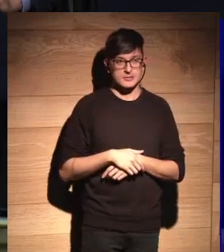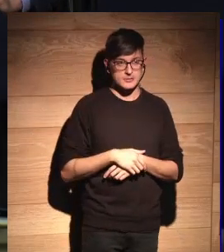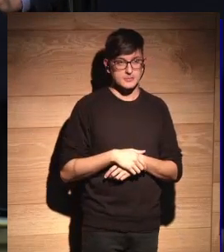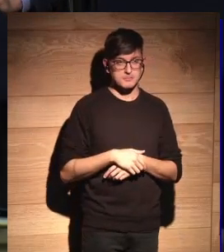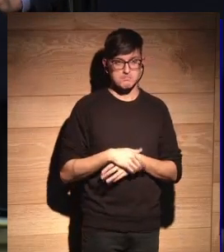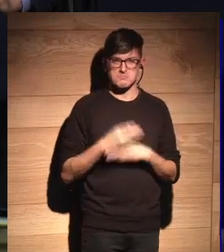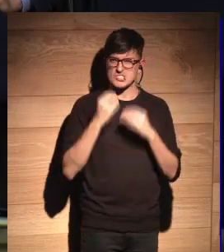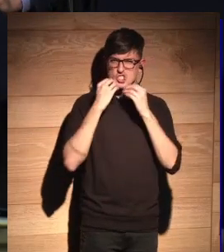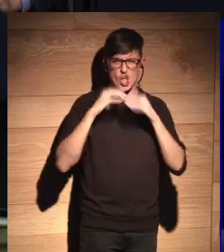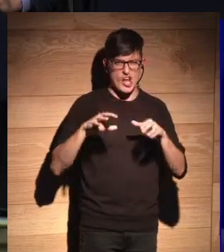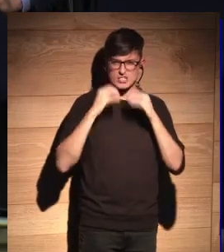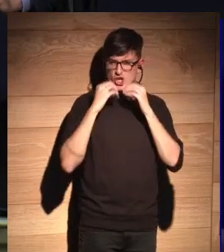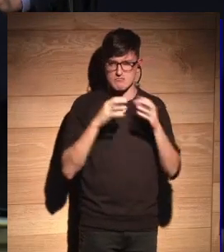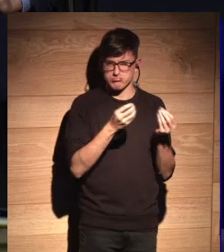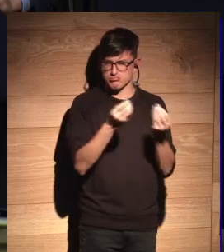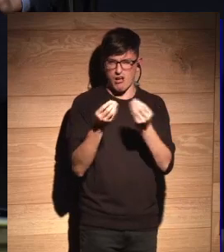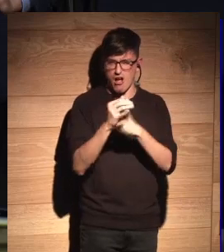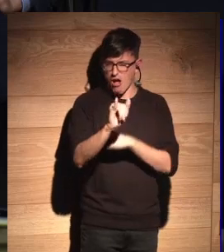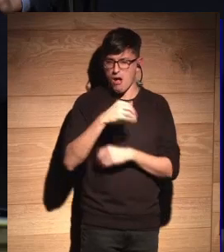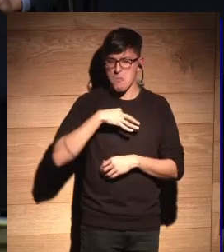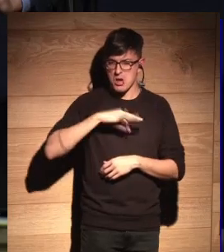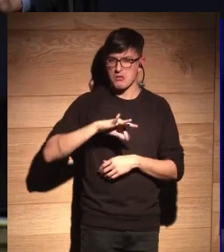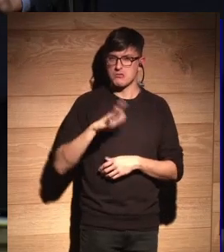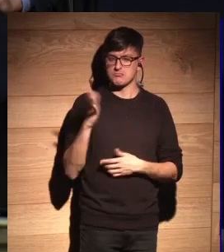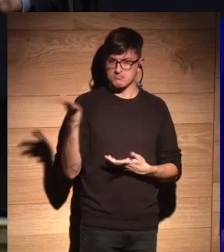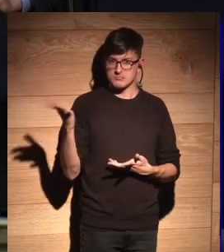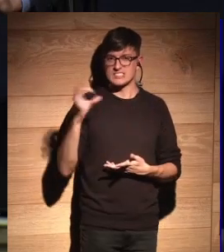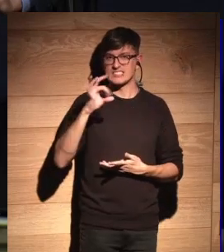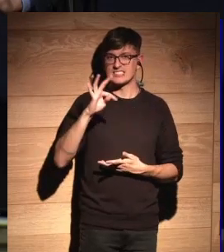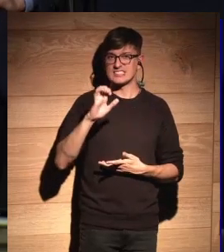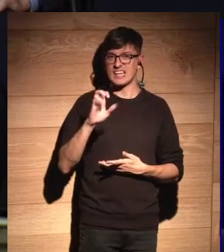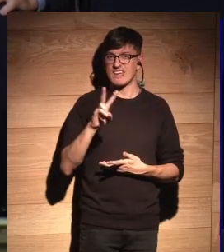stories from Steve about this Afghanistan girl.